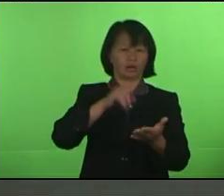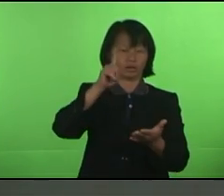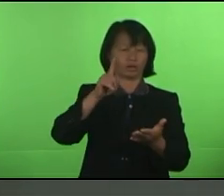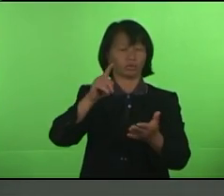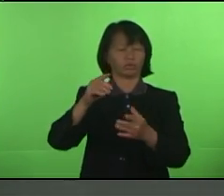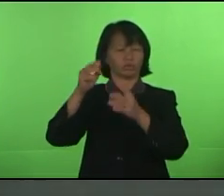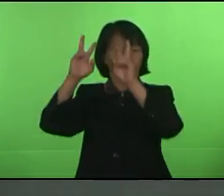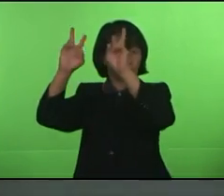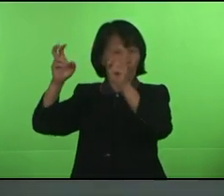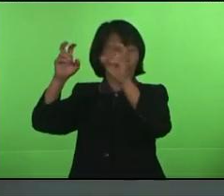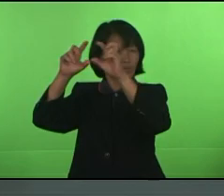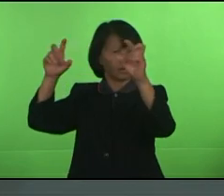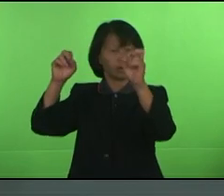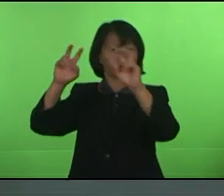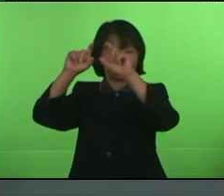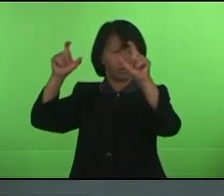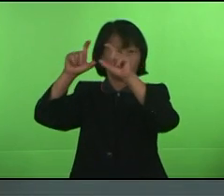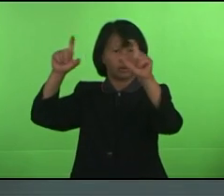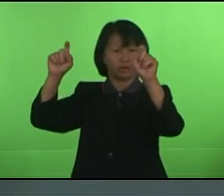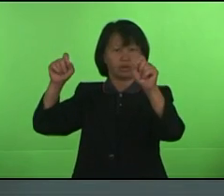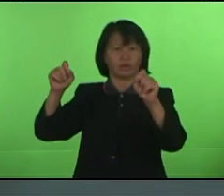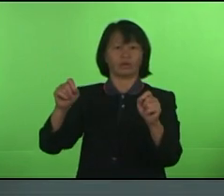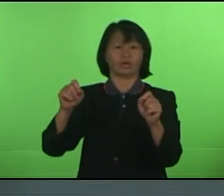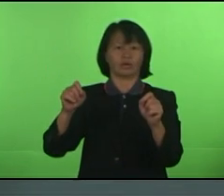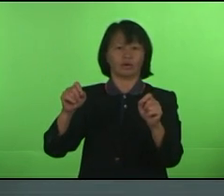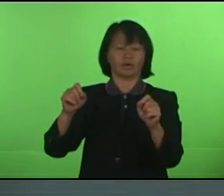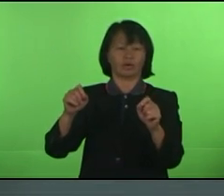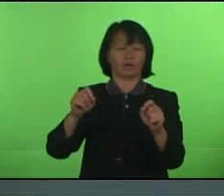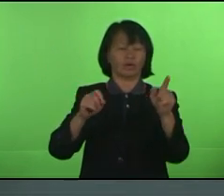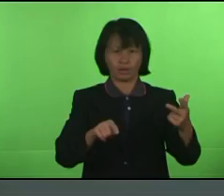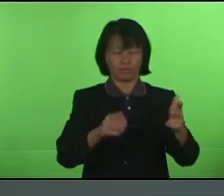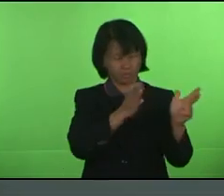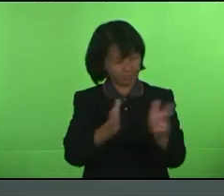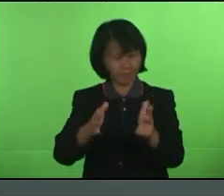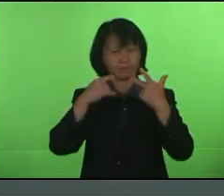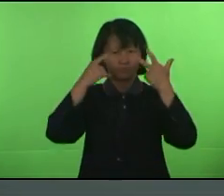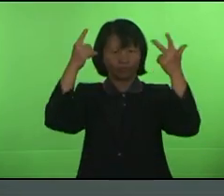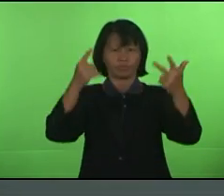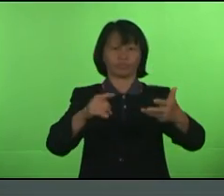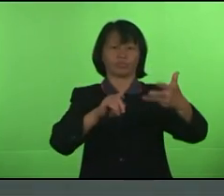subtopic in this area, which is on the students' personal learning styles.